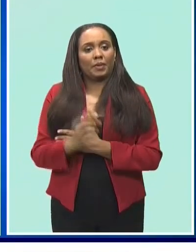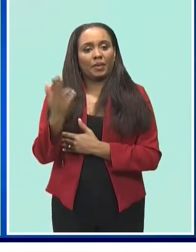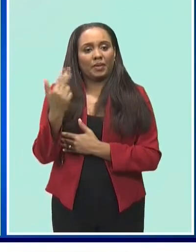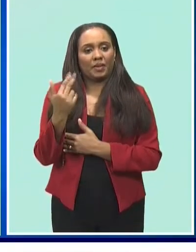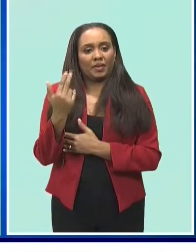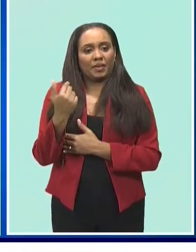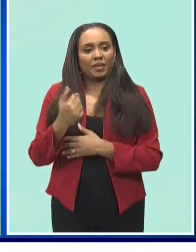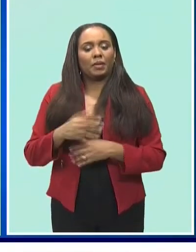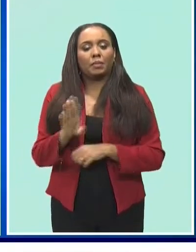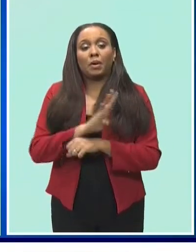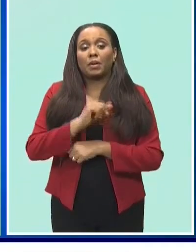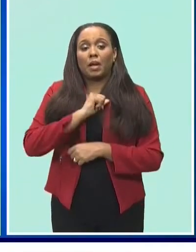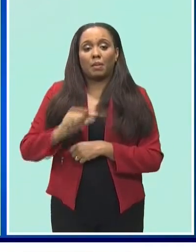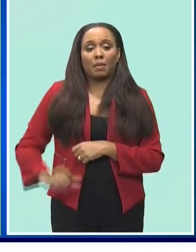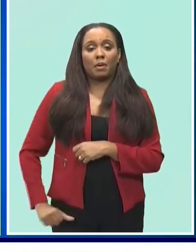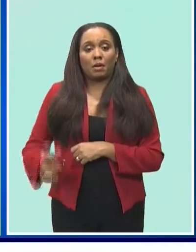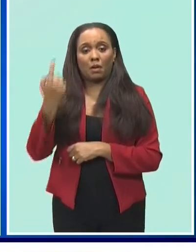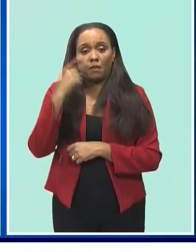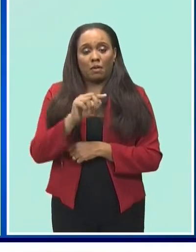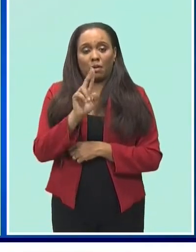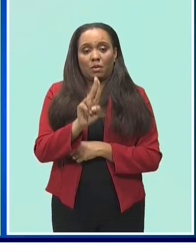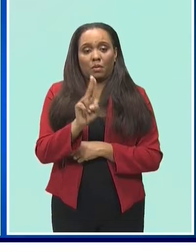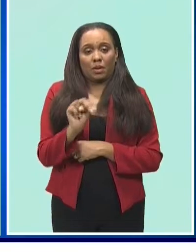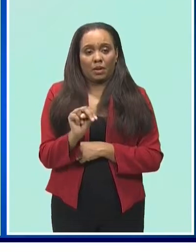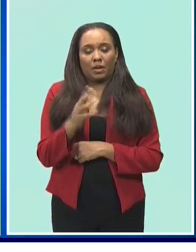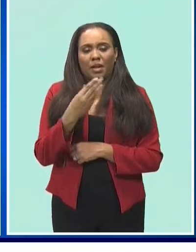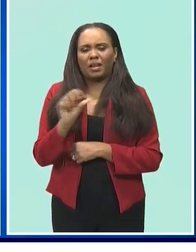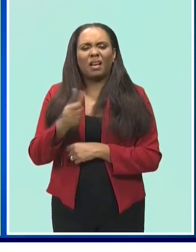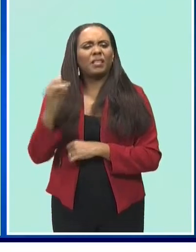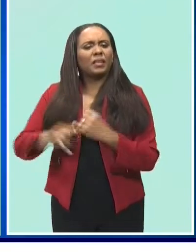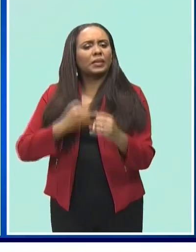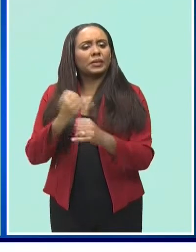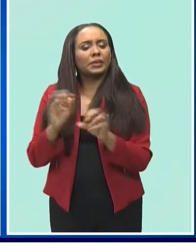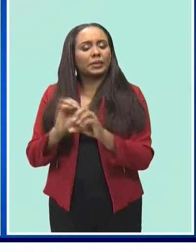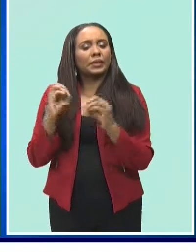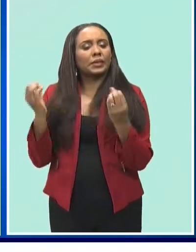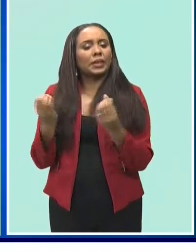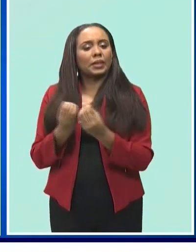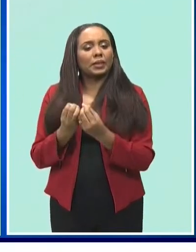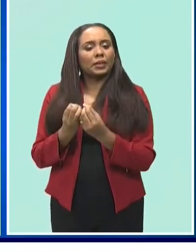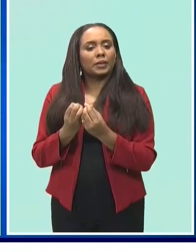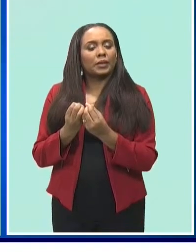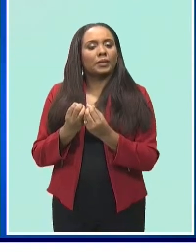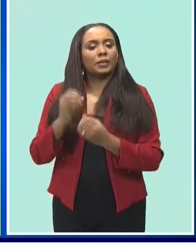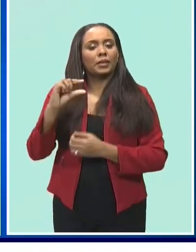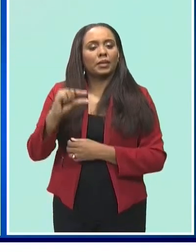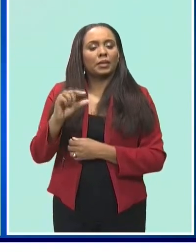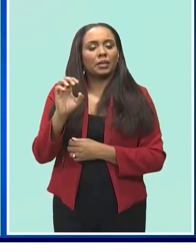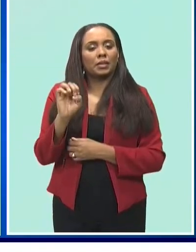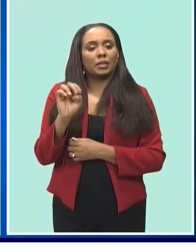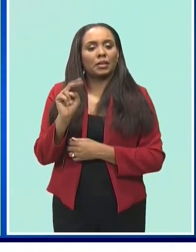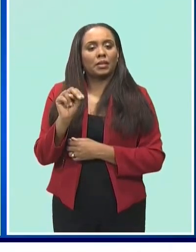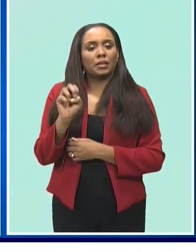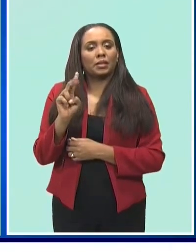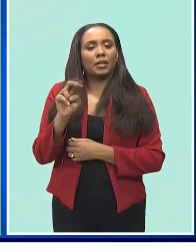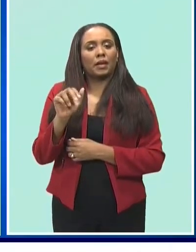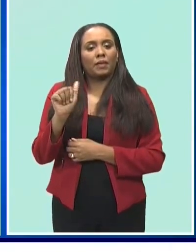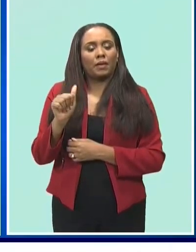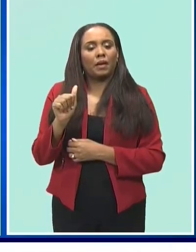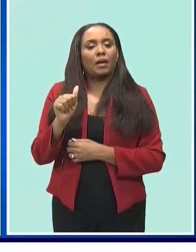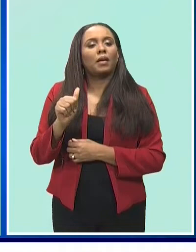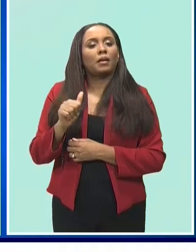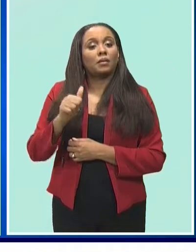the island's ambassador to the United Nations and other international organizations at Geneva, His Excellency Chad Blackman, in